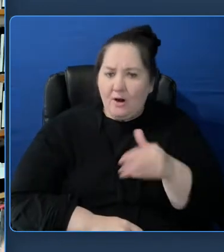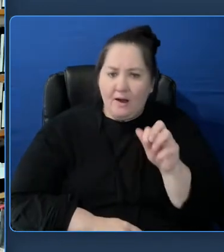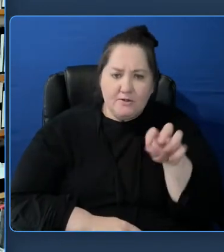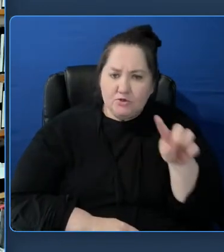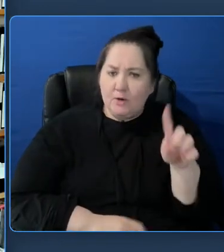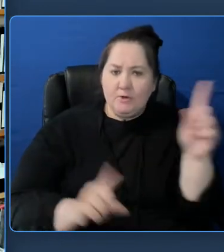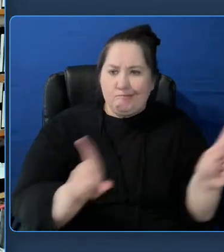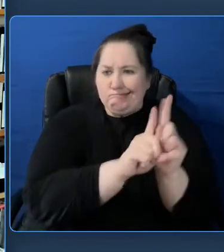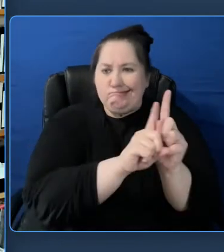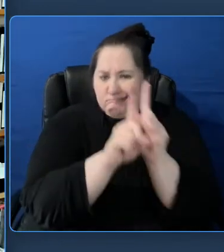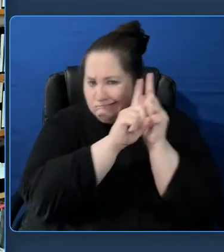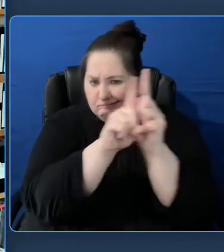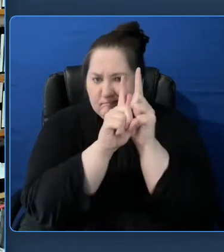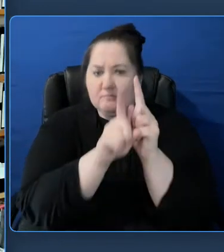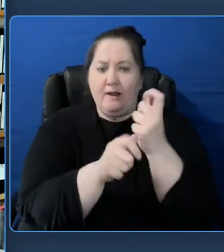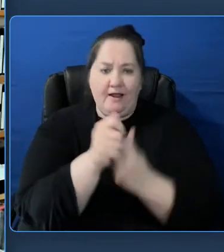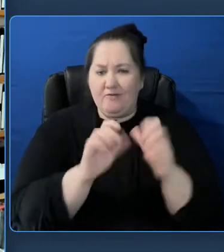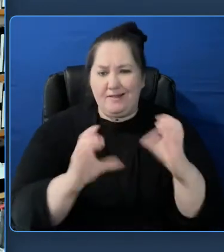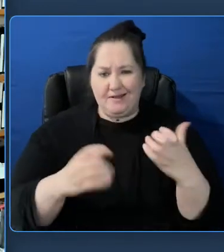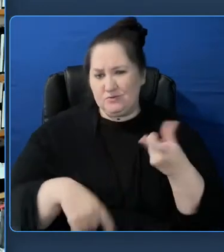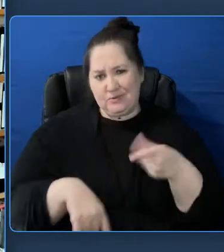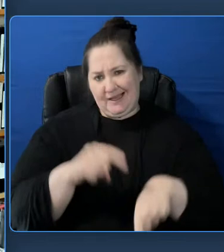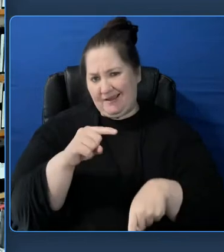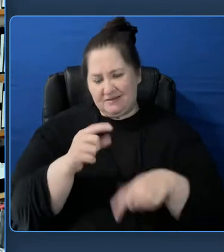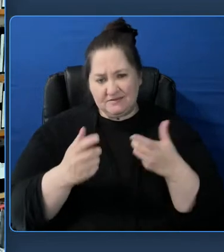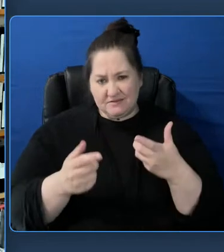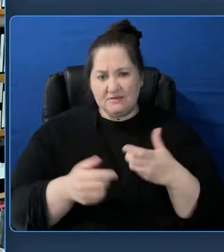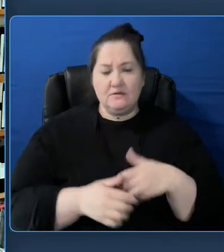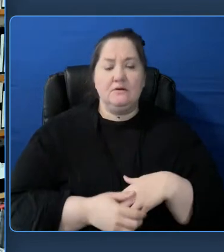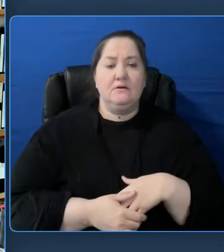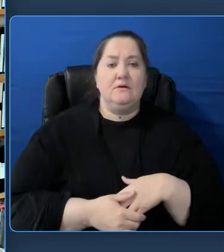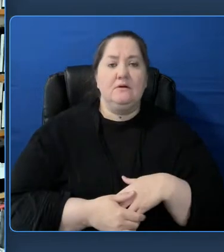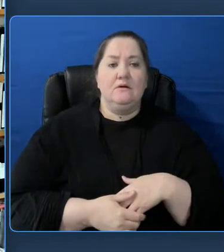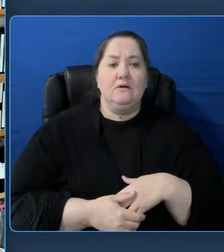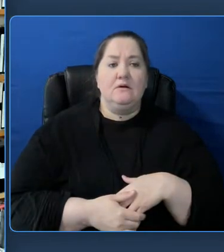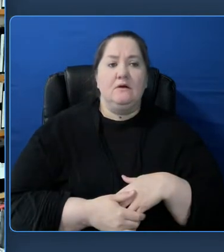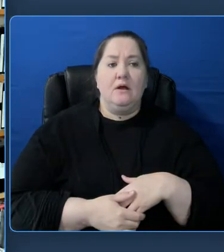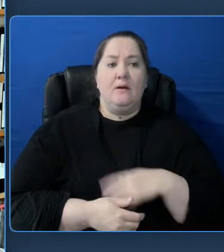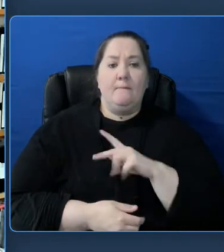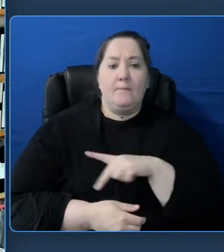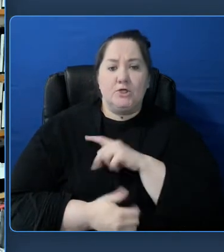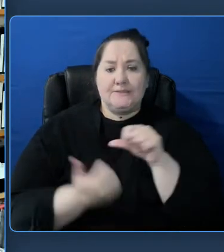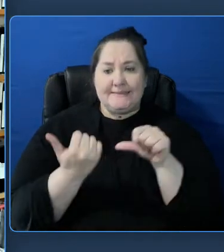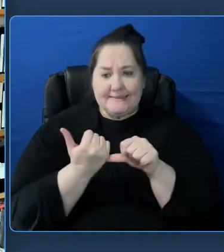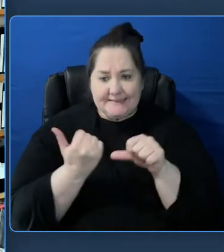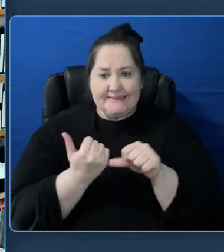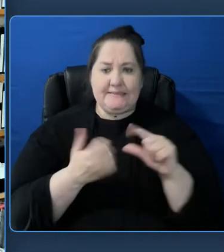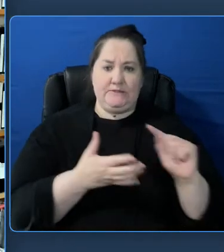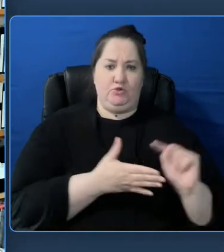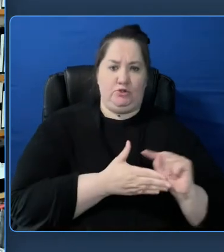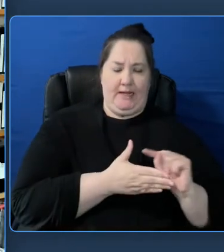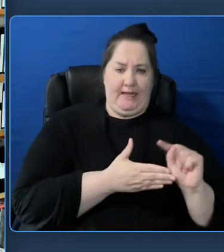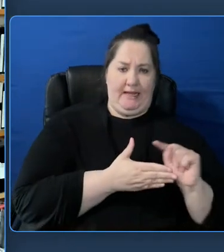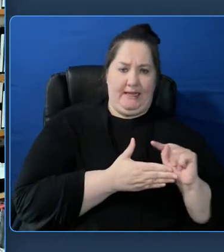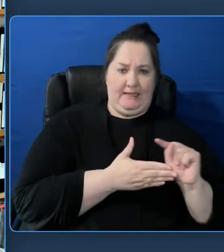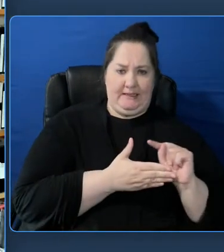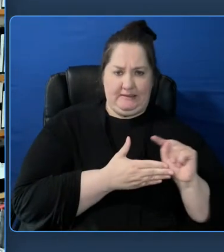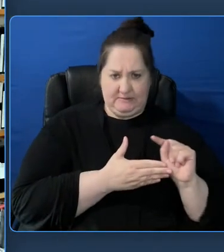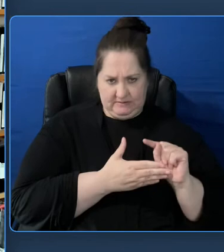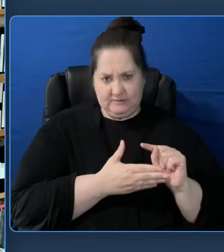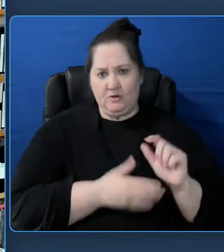with you in every class. You know, their personal assistants need to be trained in audio